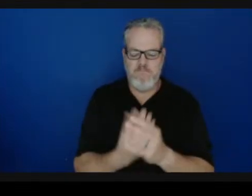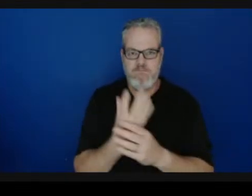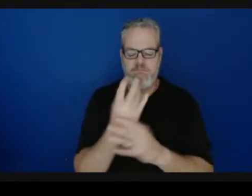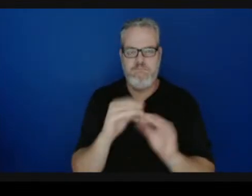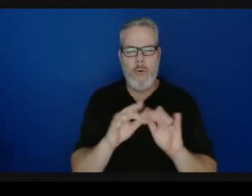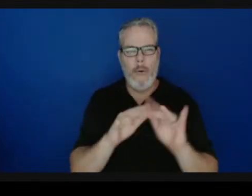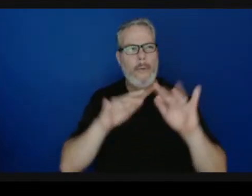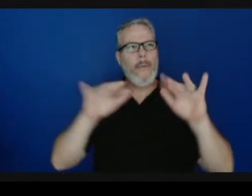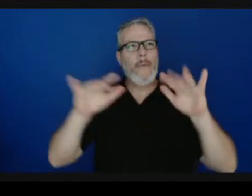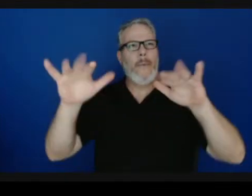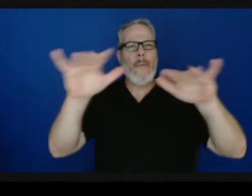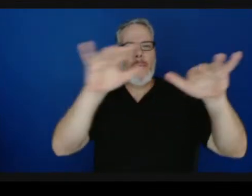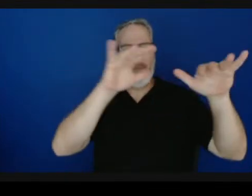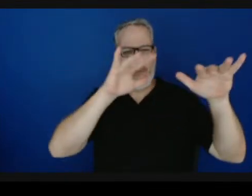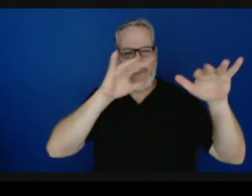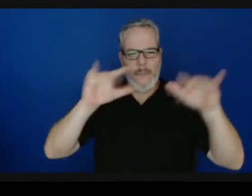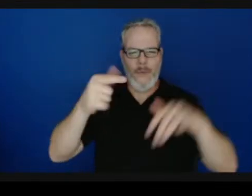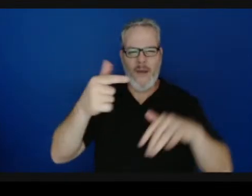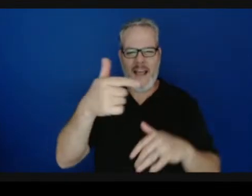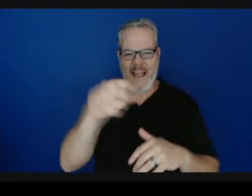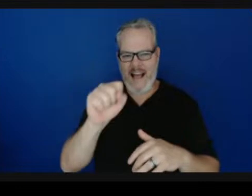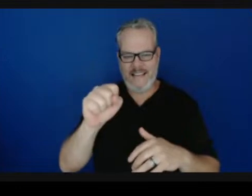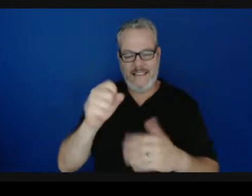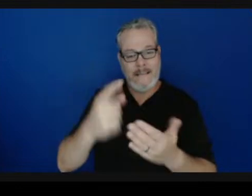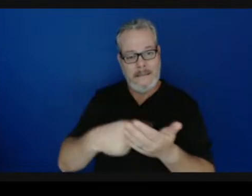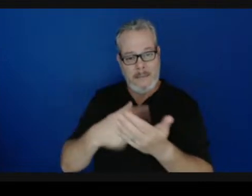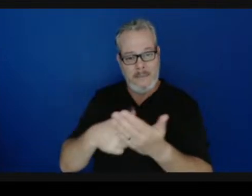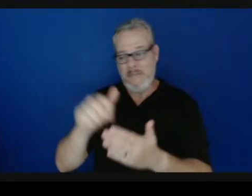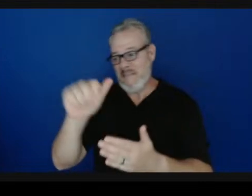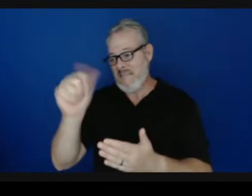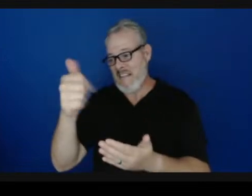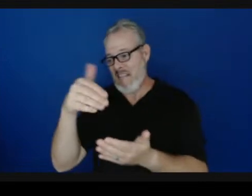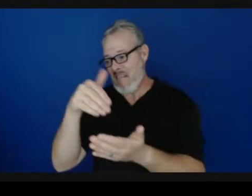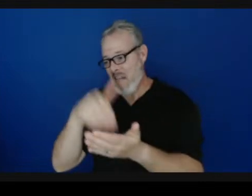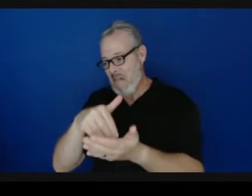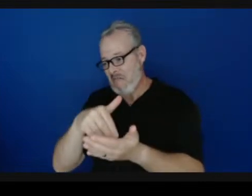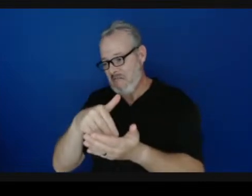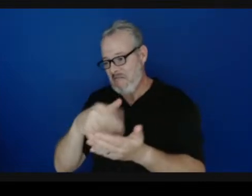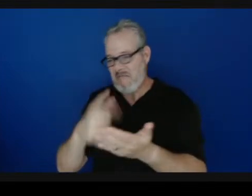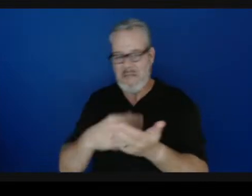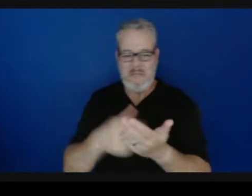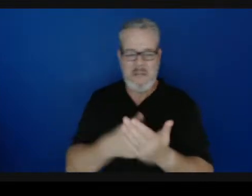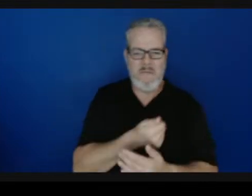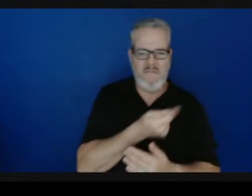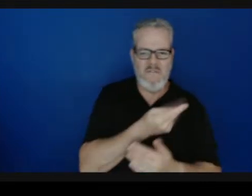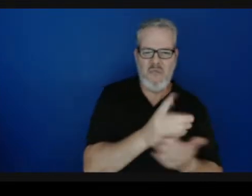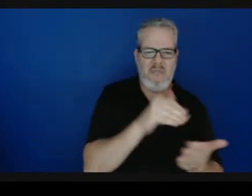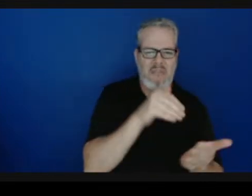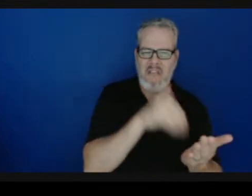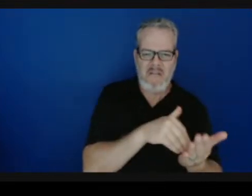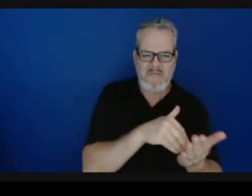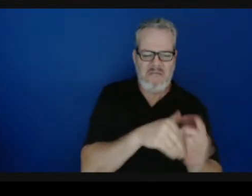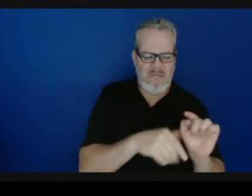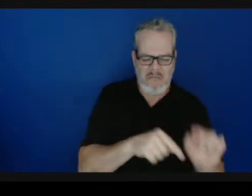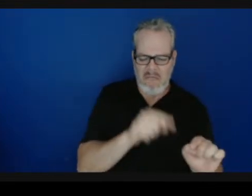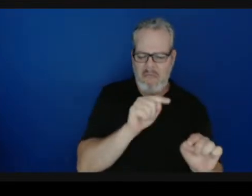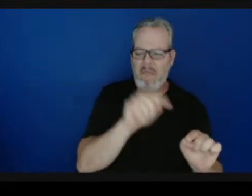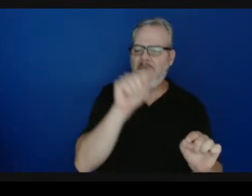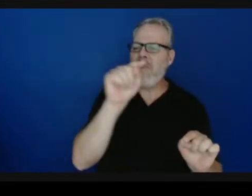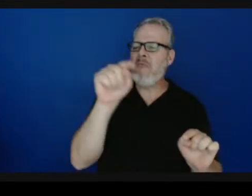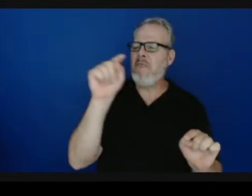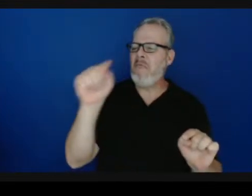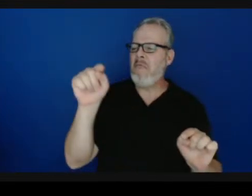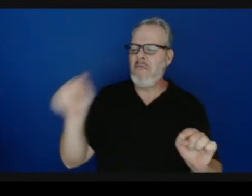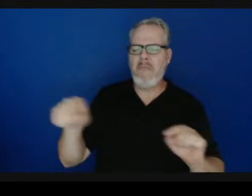out. So you might have 10,000, it might wane down to a few thousand perhaps, and a new fissure reactivates and you have